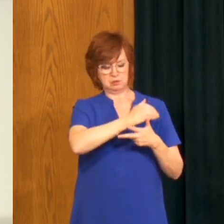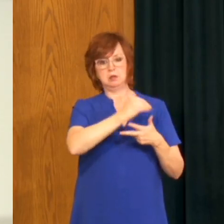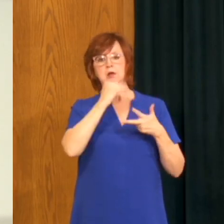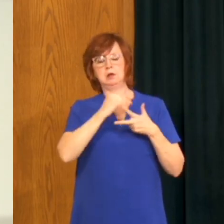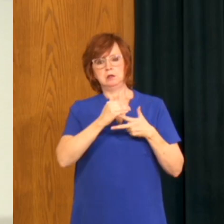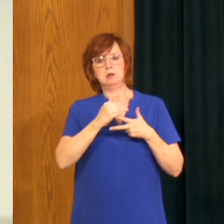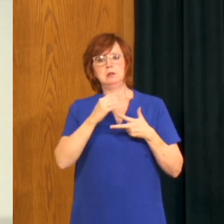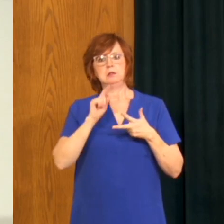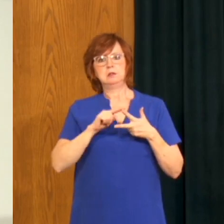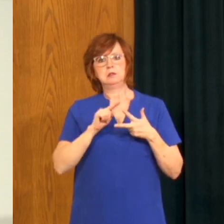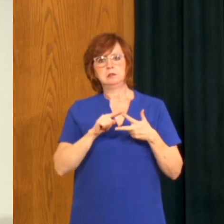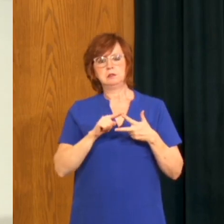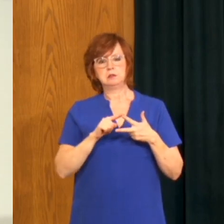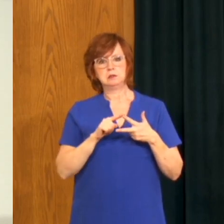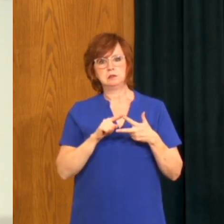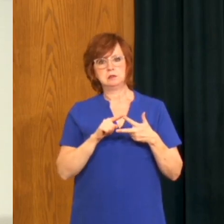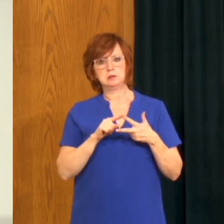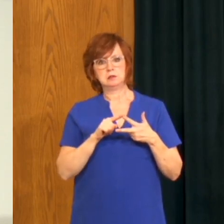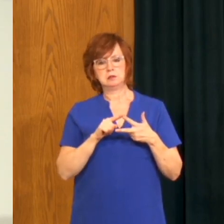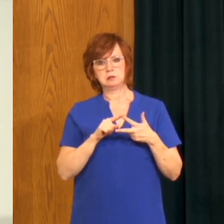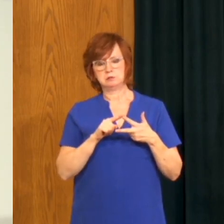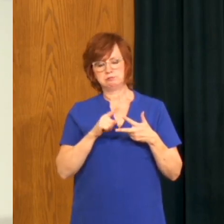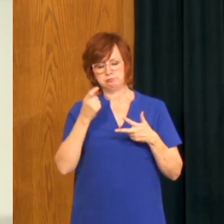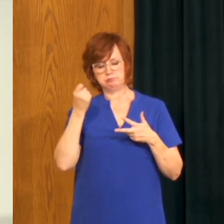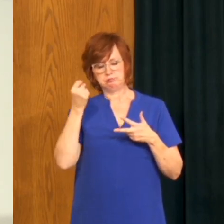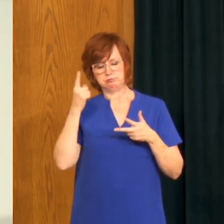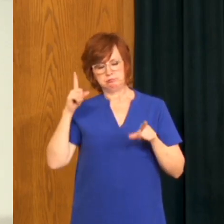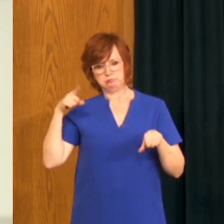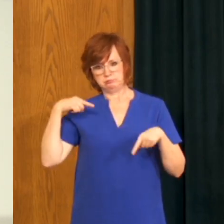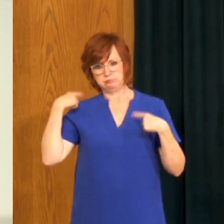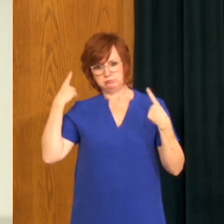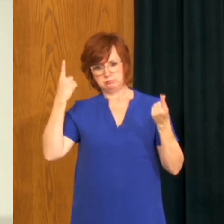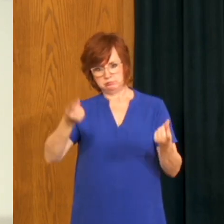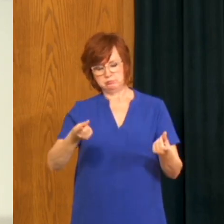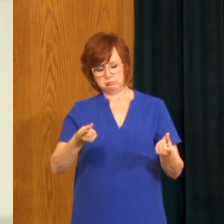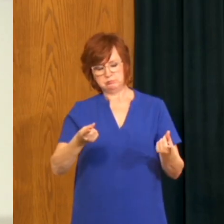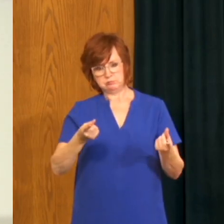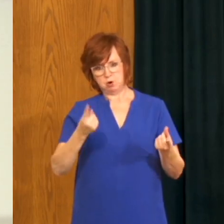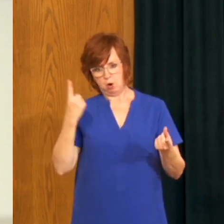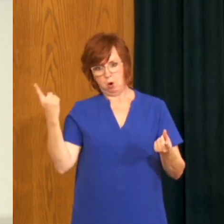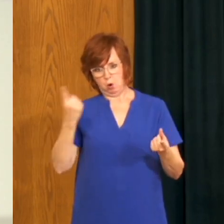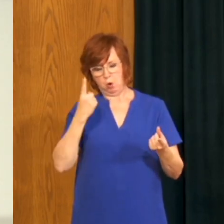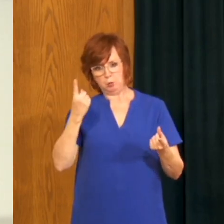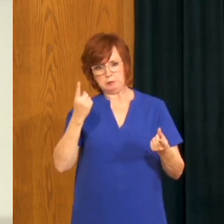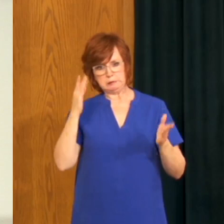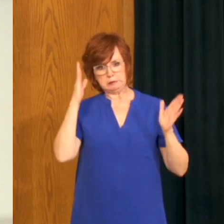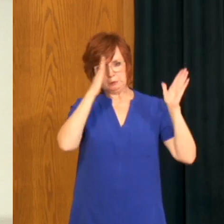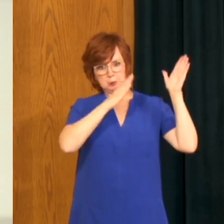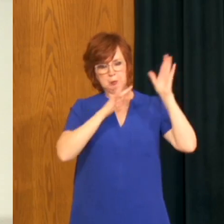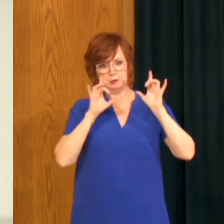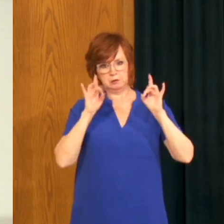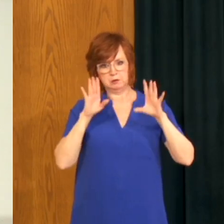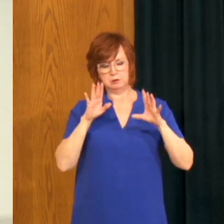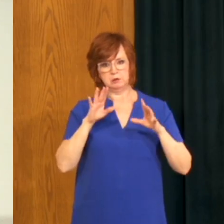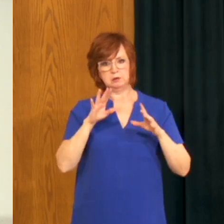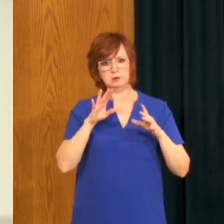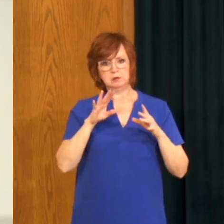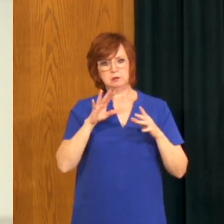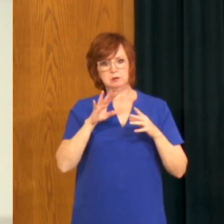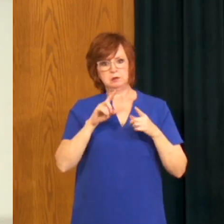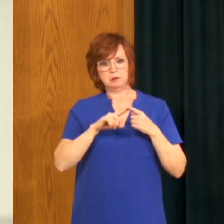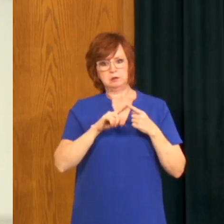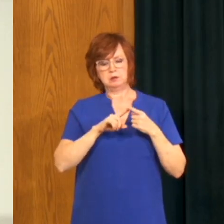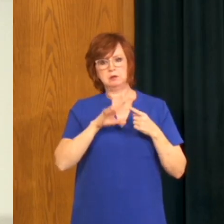been concerned with the contamination of the illicit drug supply with substances that can prove fatal, such